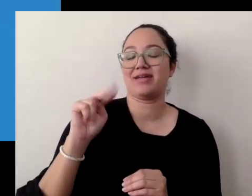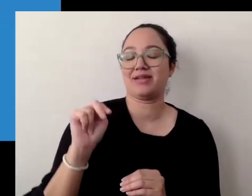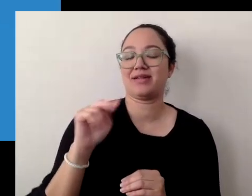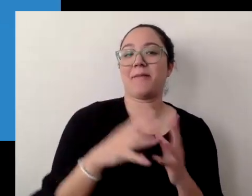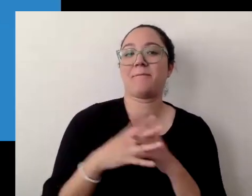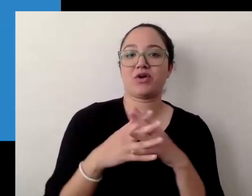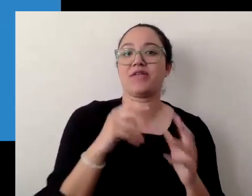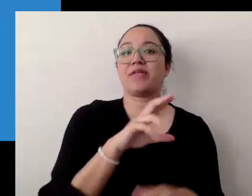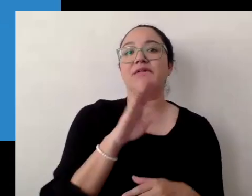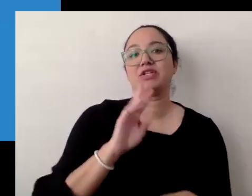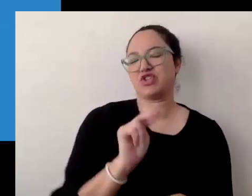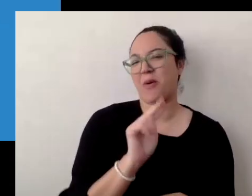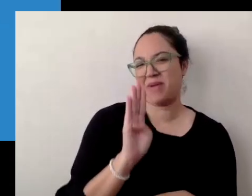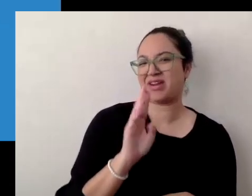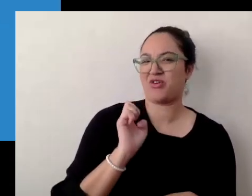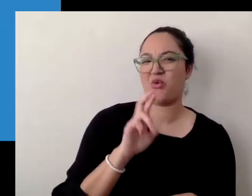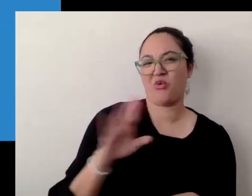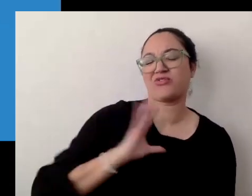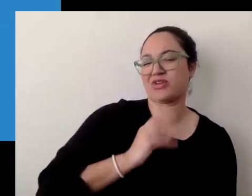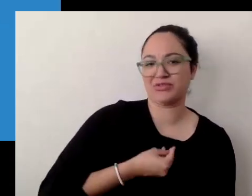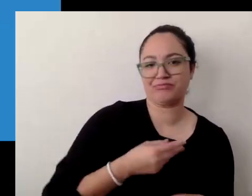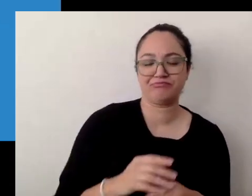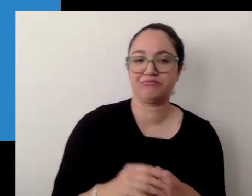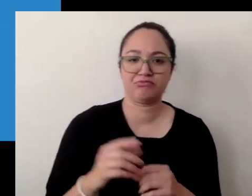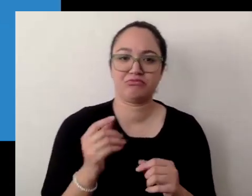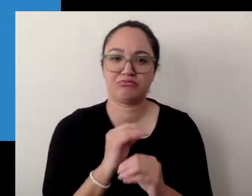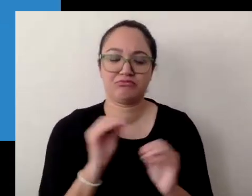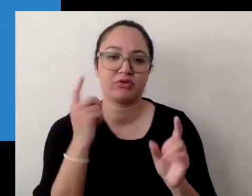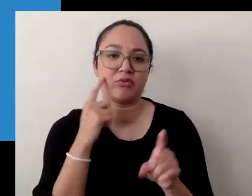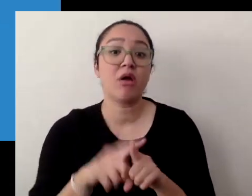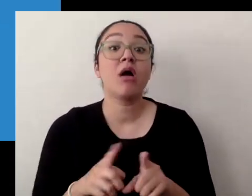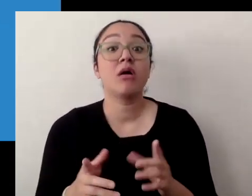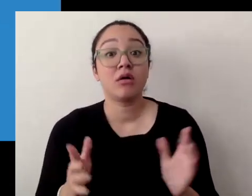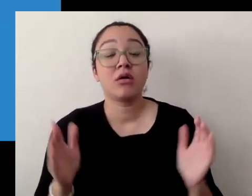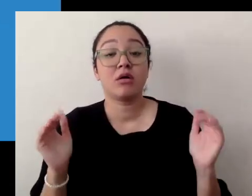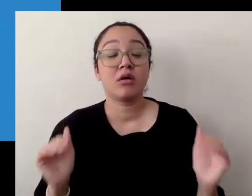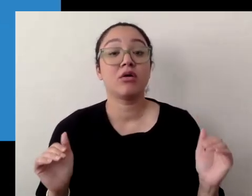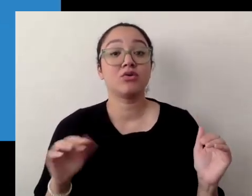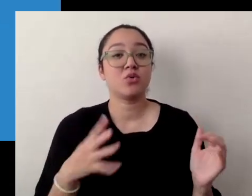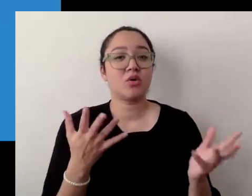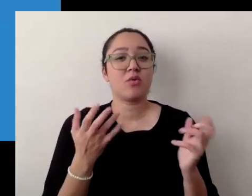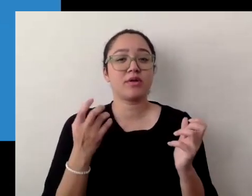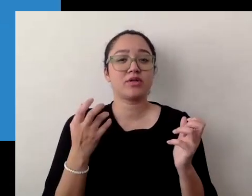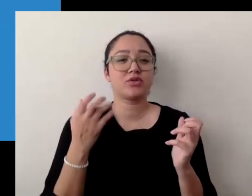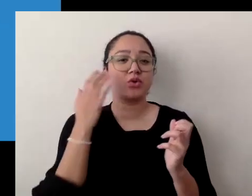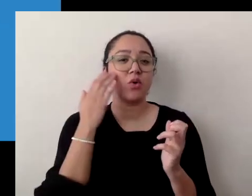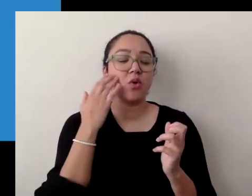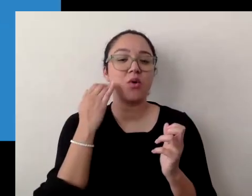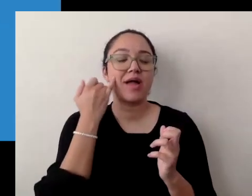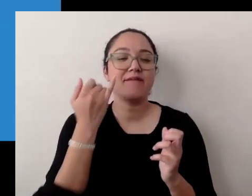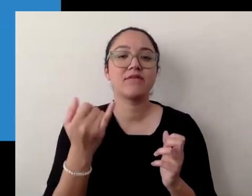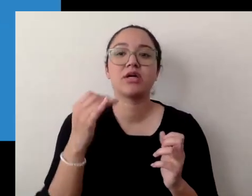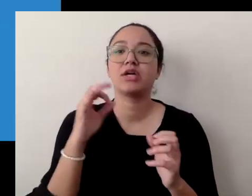non-binary. We wanted to know if